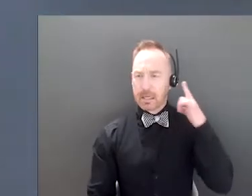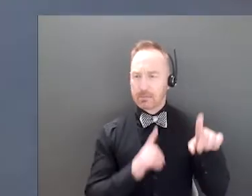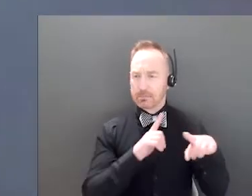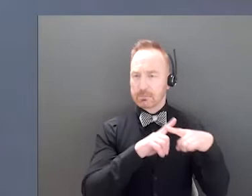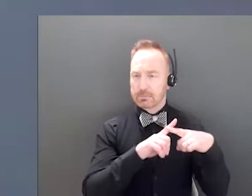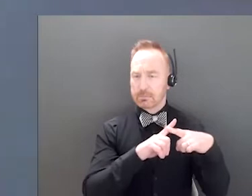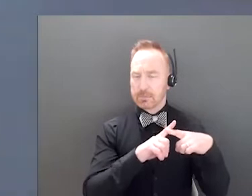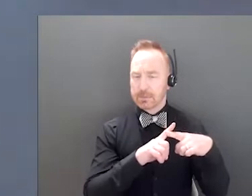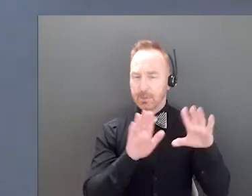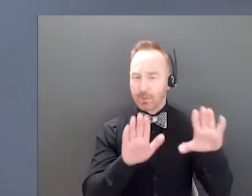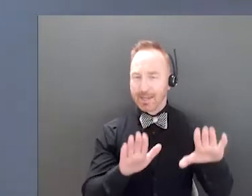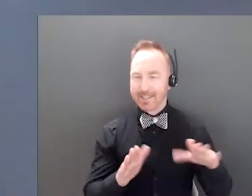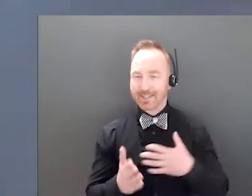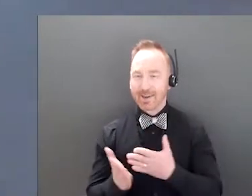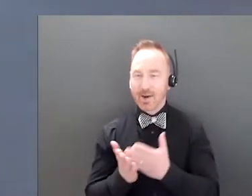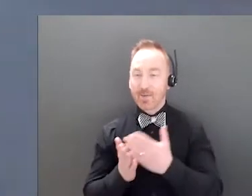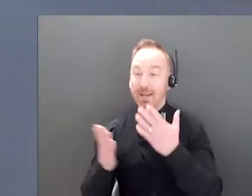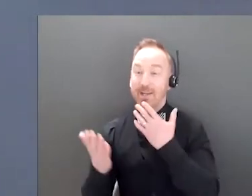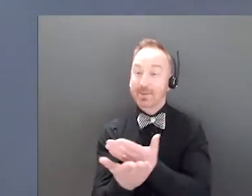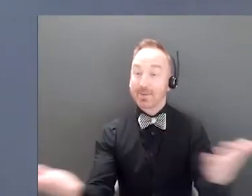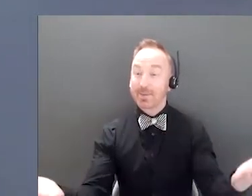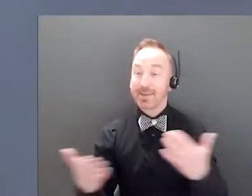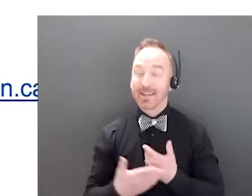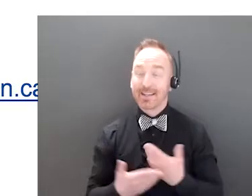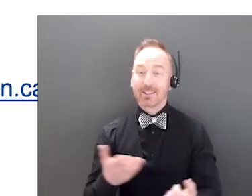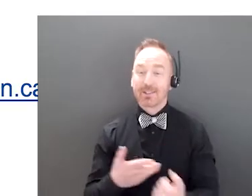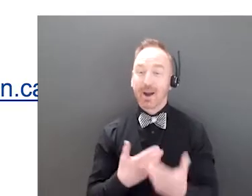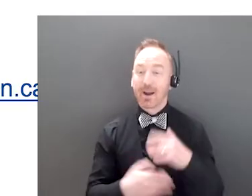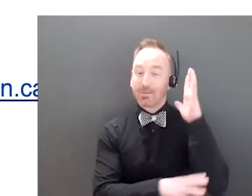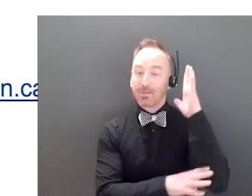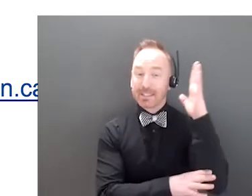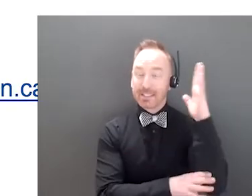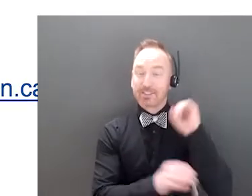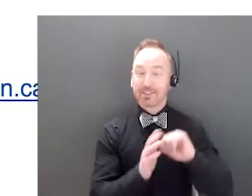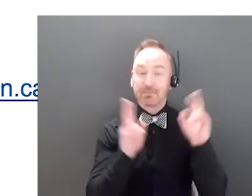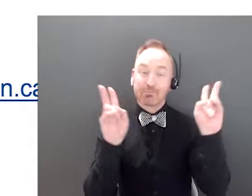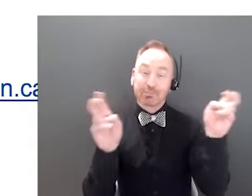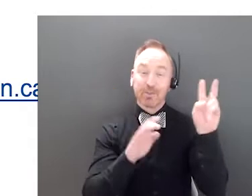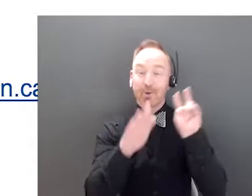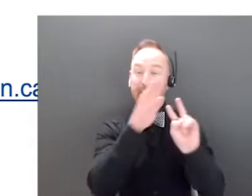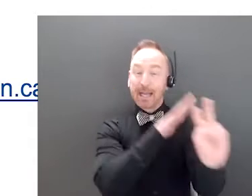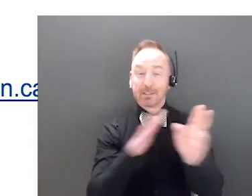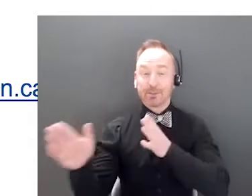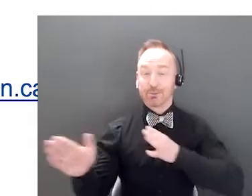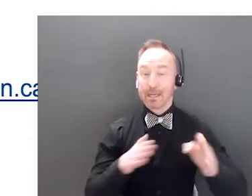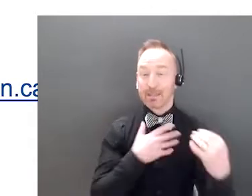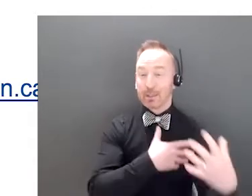All right, everyone. Welcome to our presentation entitled Forecasting Strategies for Inclusion in the Future of